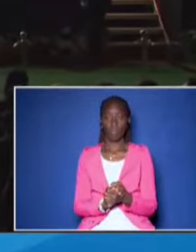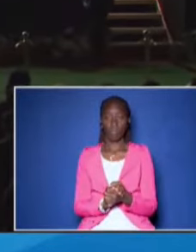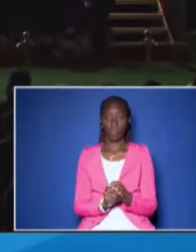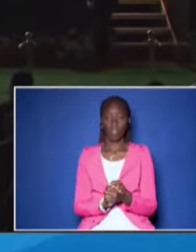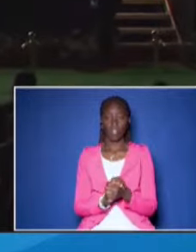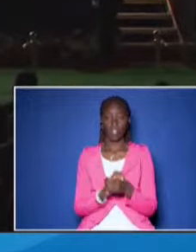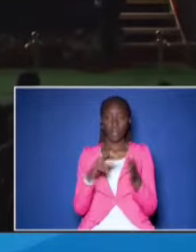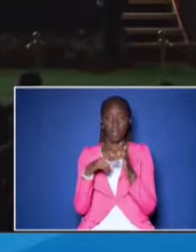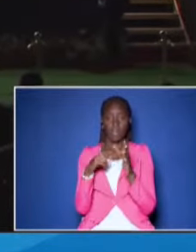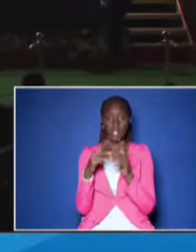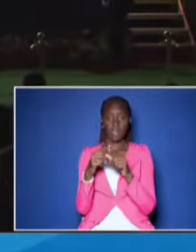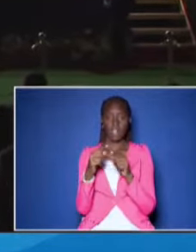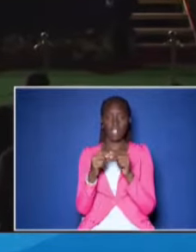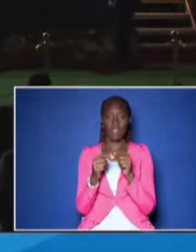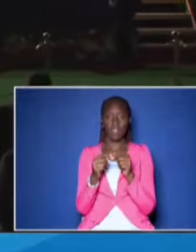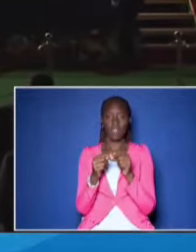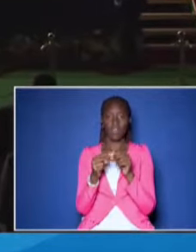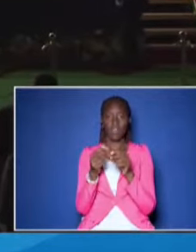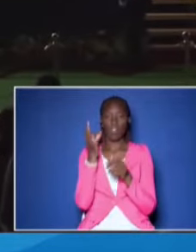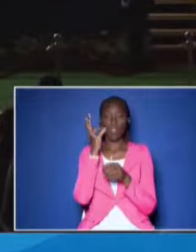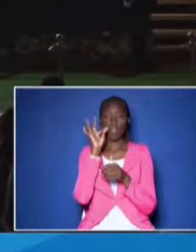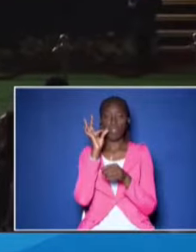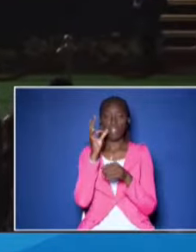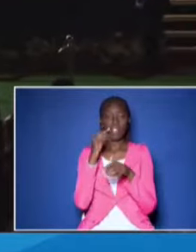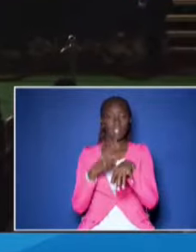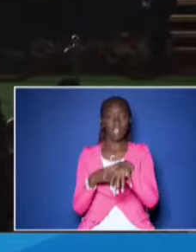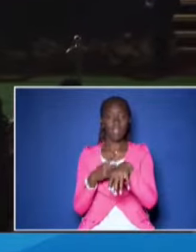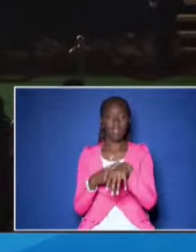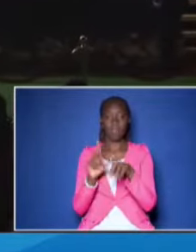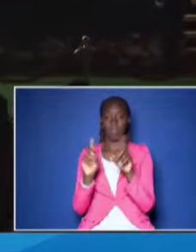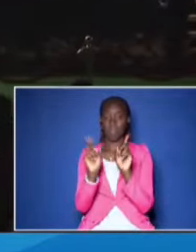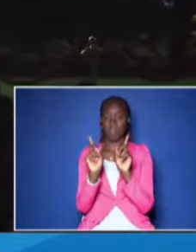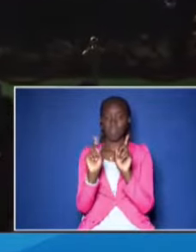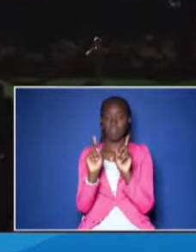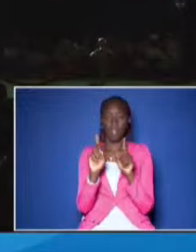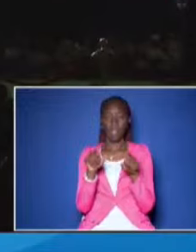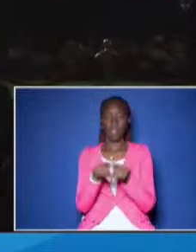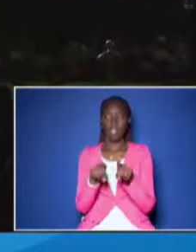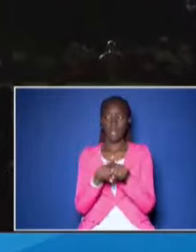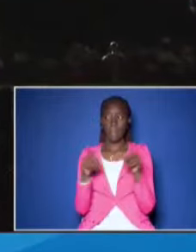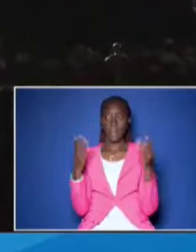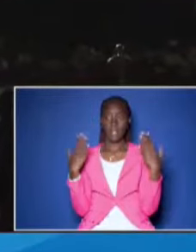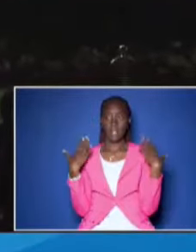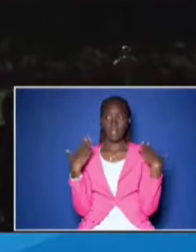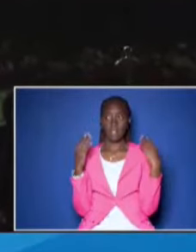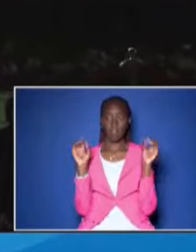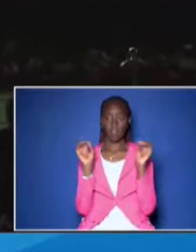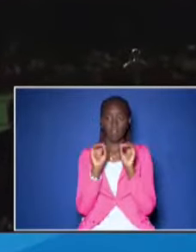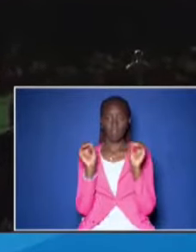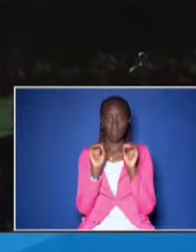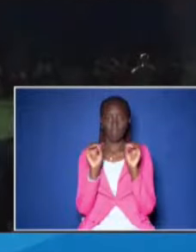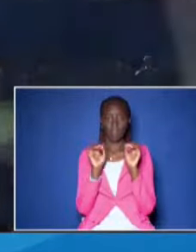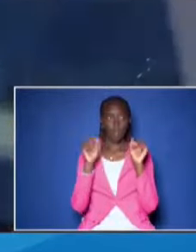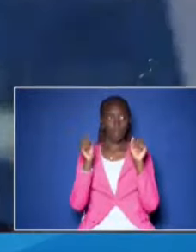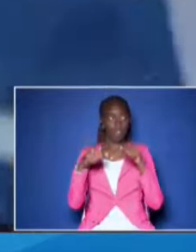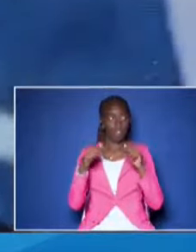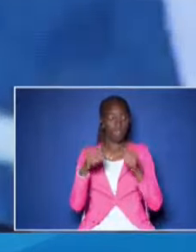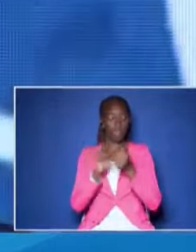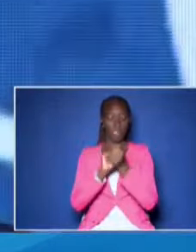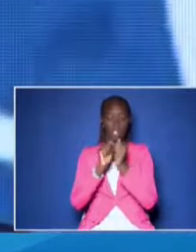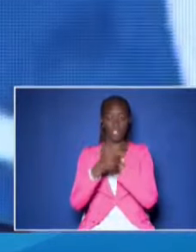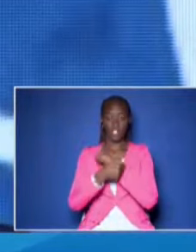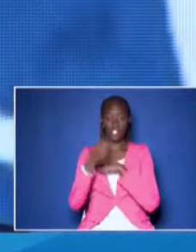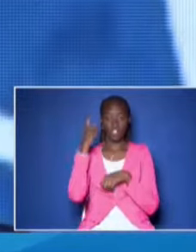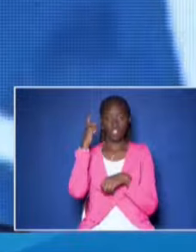it's not the product of Time Eternity it contains the Eternal